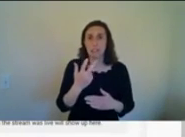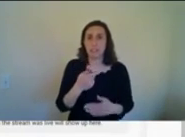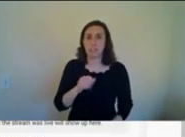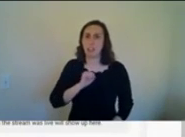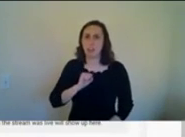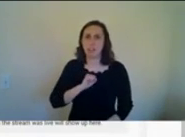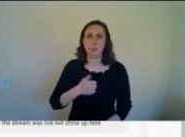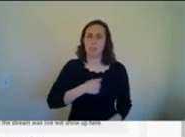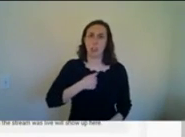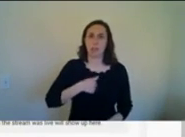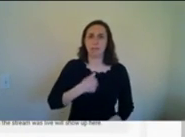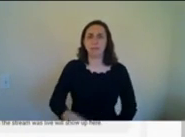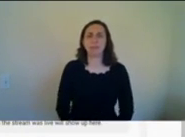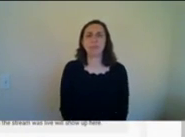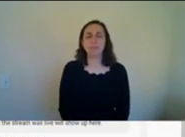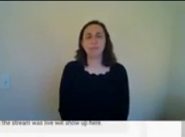excuse me.